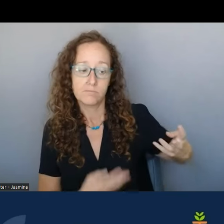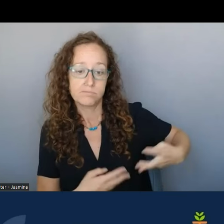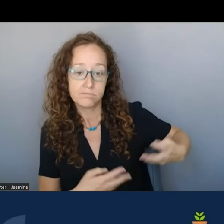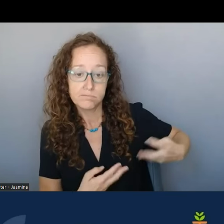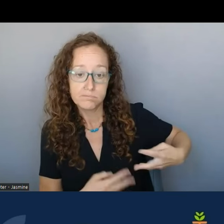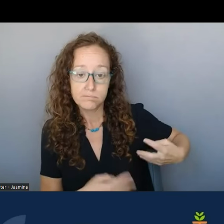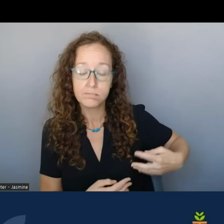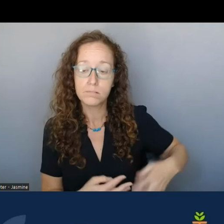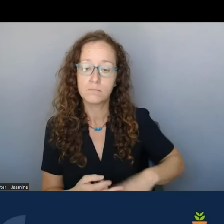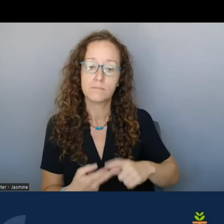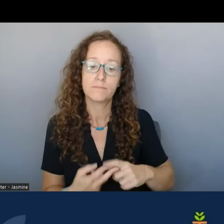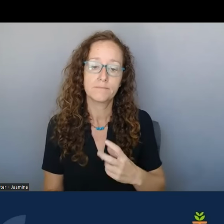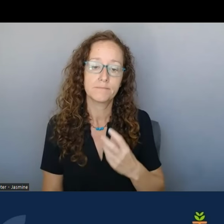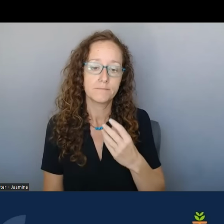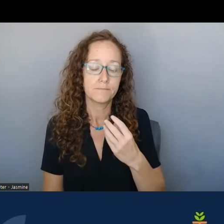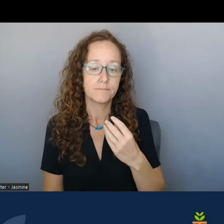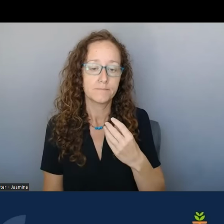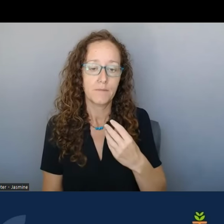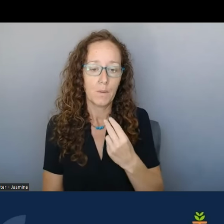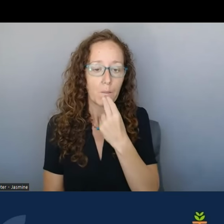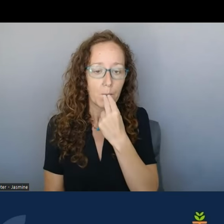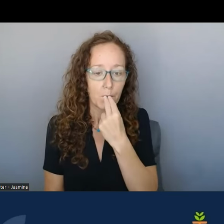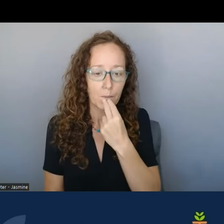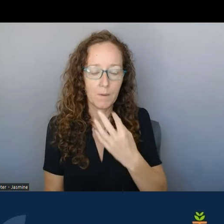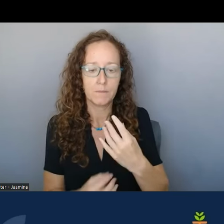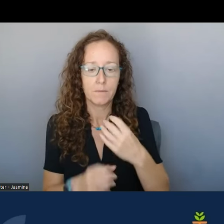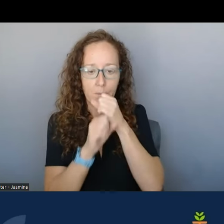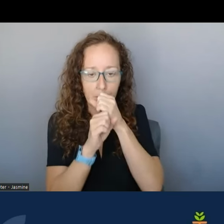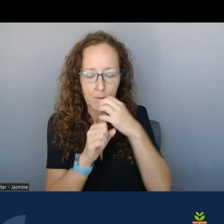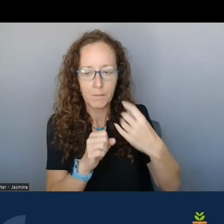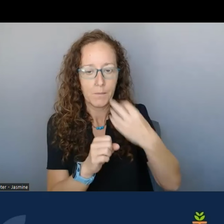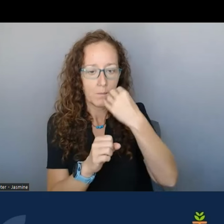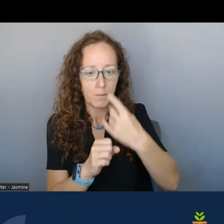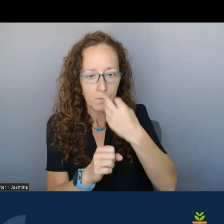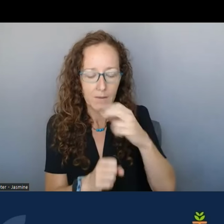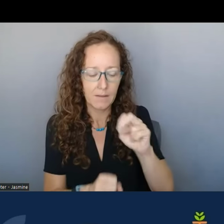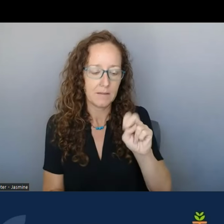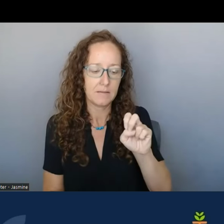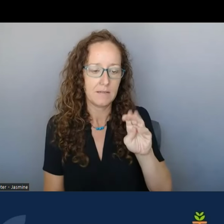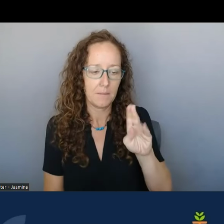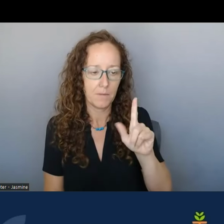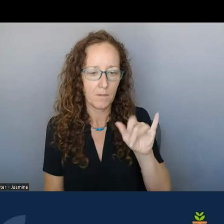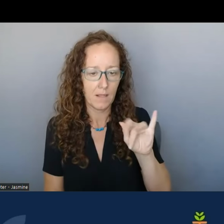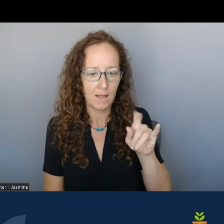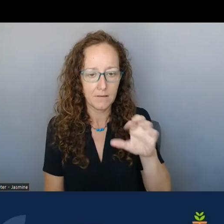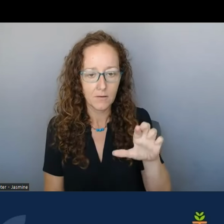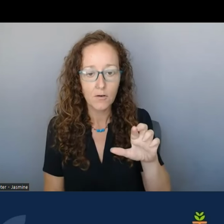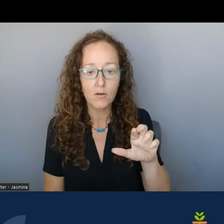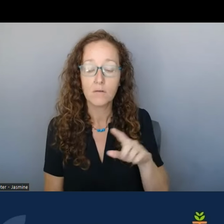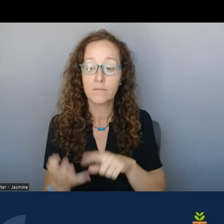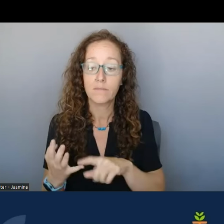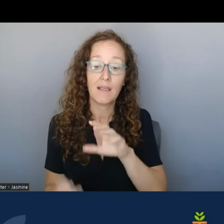nebulizer, basically, and sometimes even oral cancer drugs as well. So the biggest thing here is, to be your